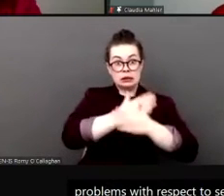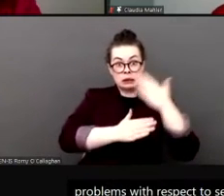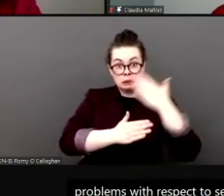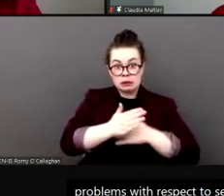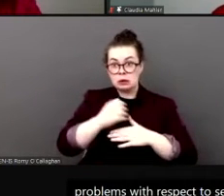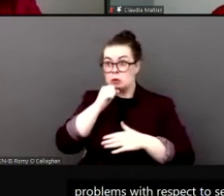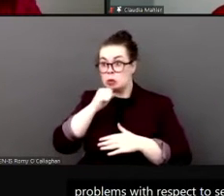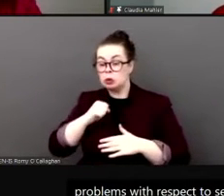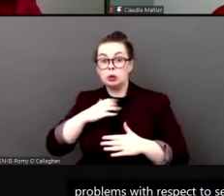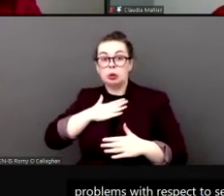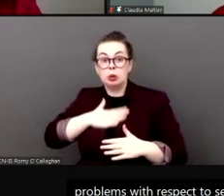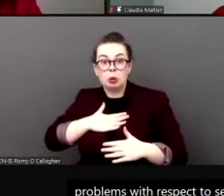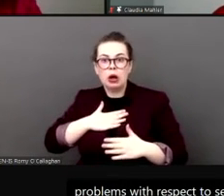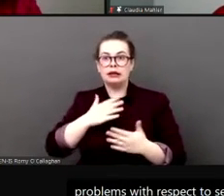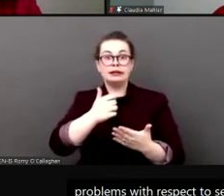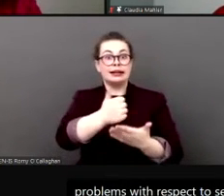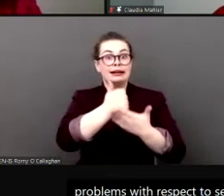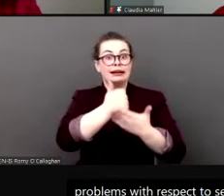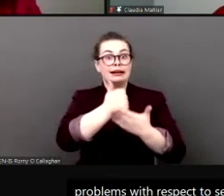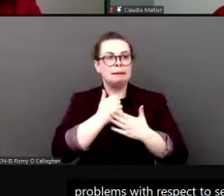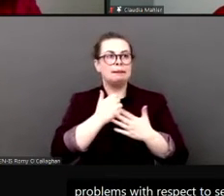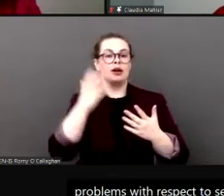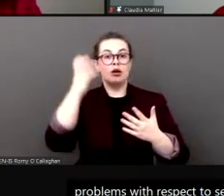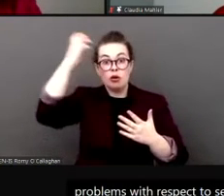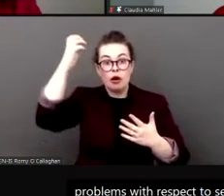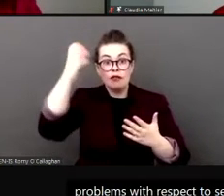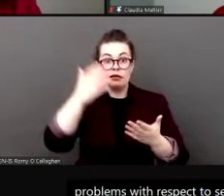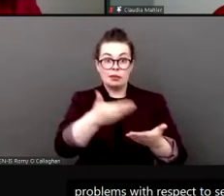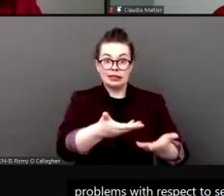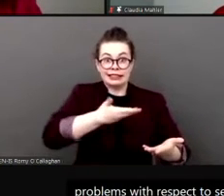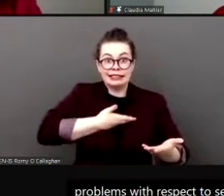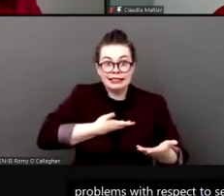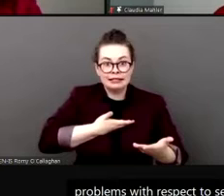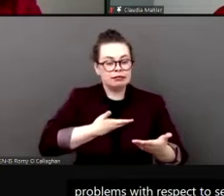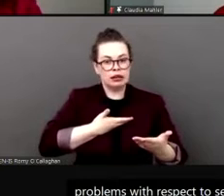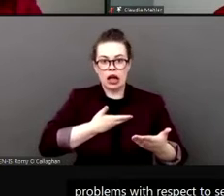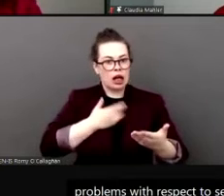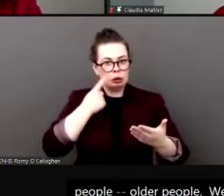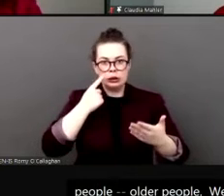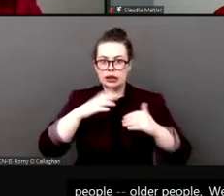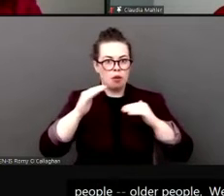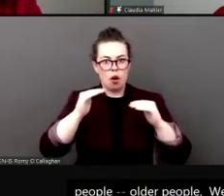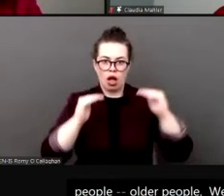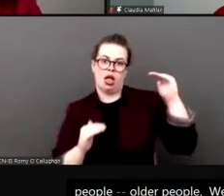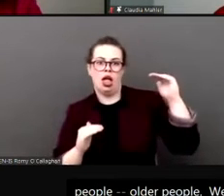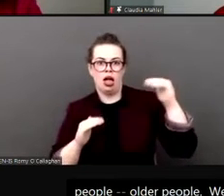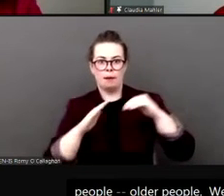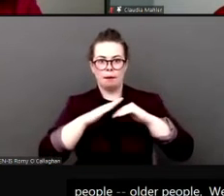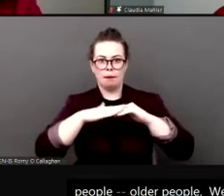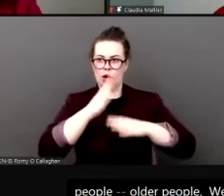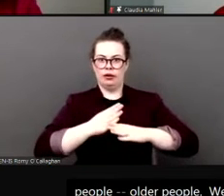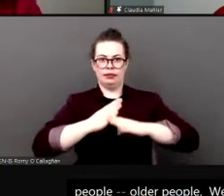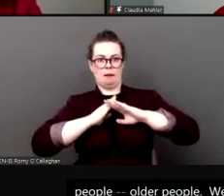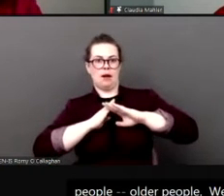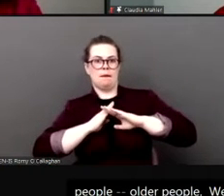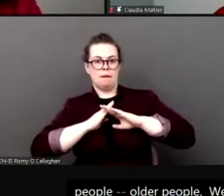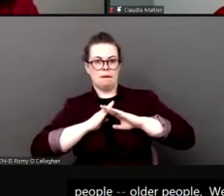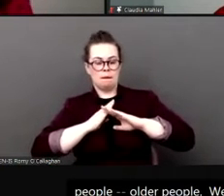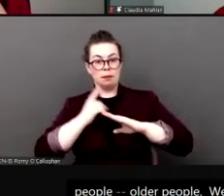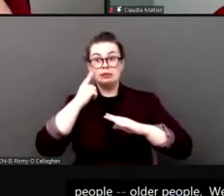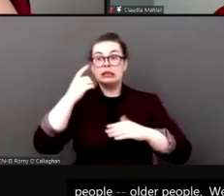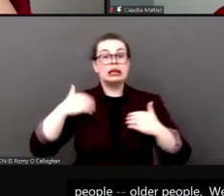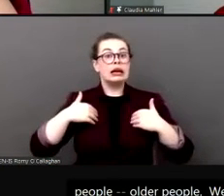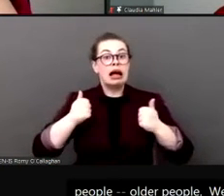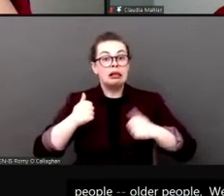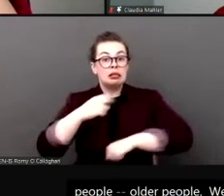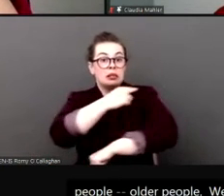people. We've seen a lot of problems in terms of unequal treatment in the healthcare system. And we've seen a lot of problems in